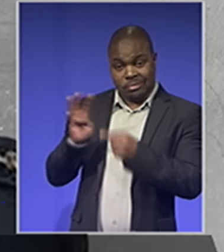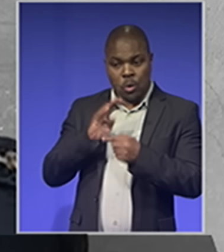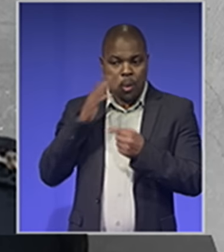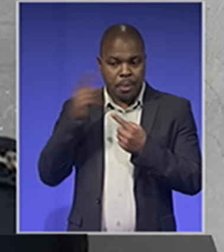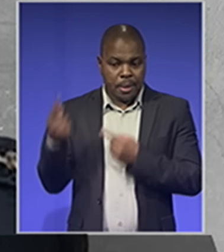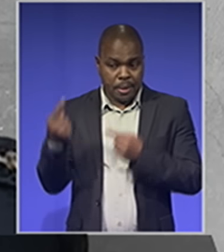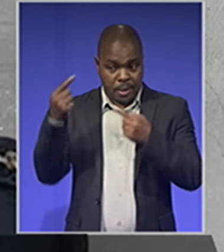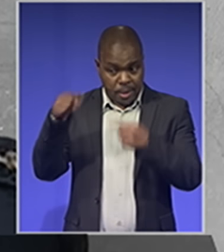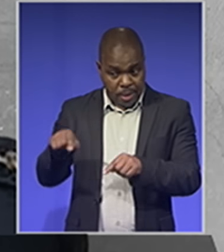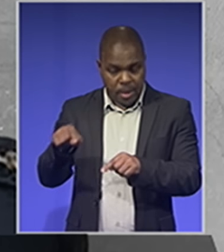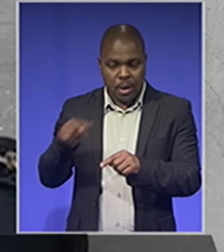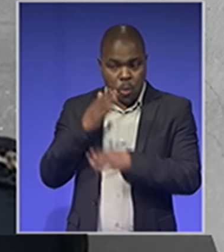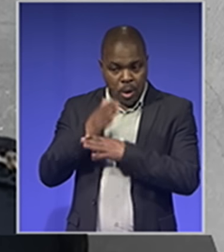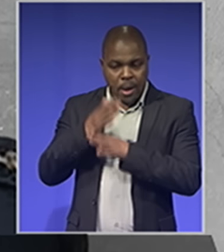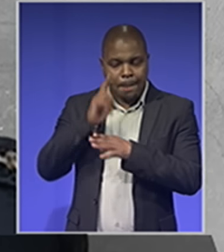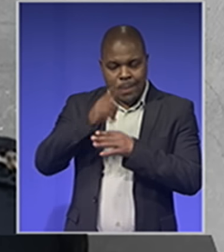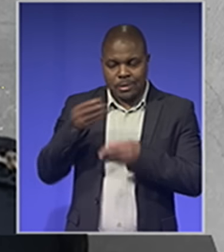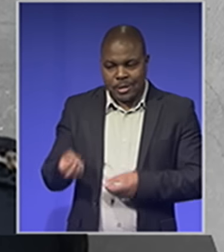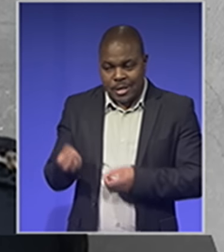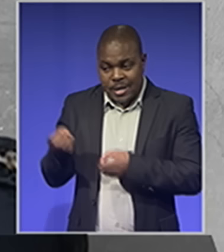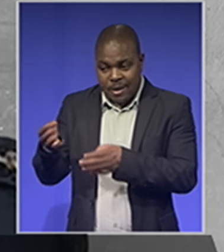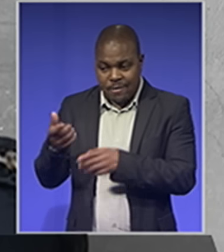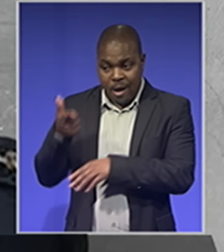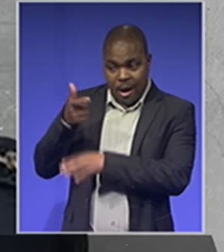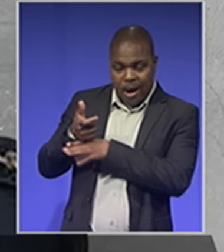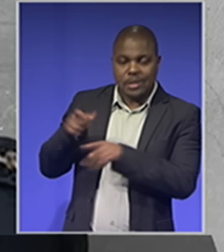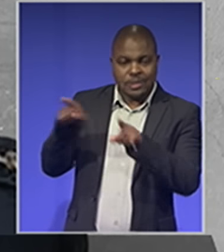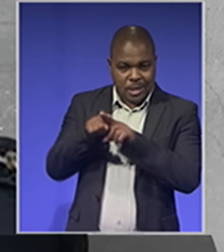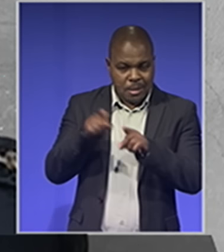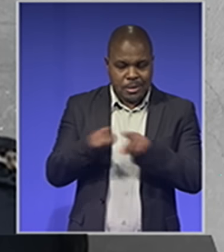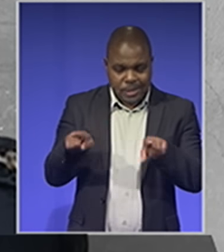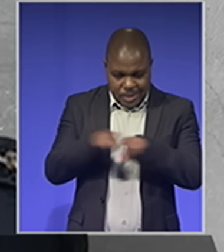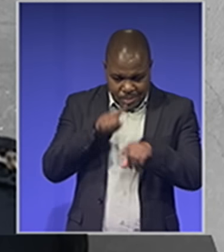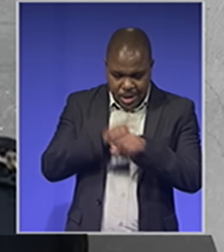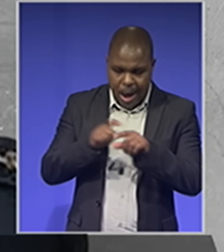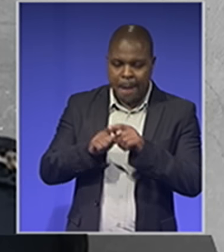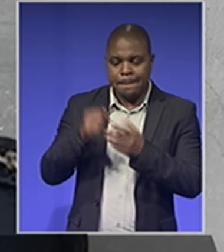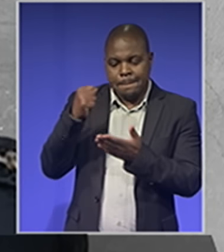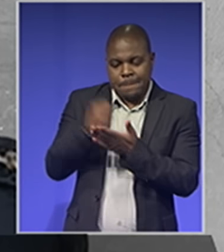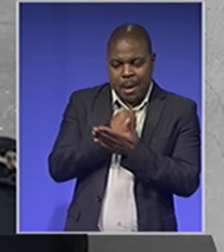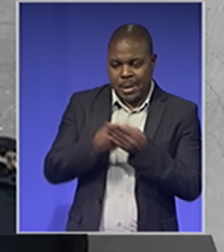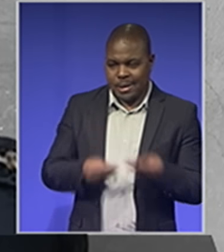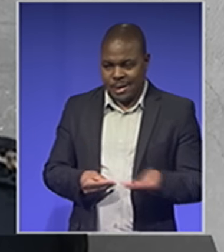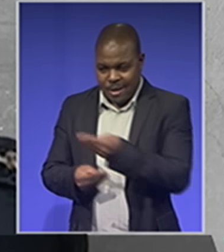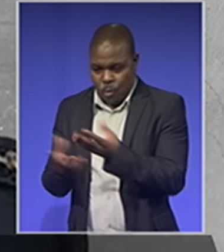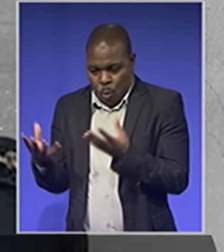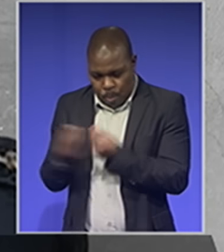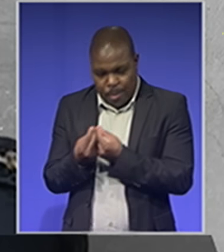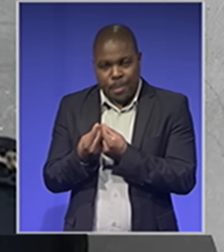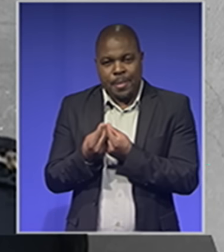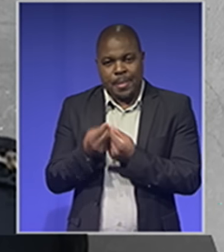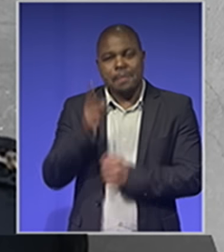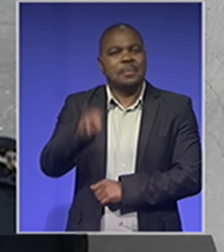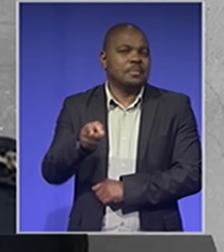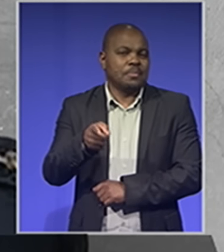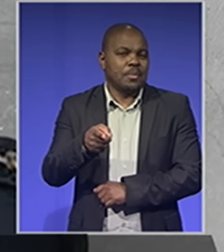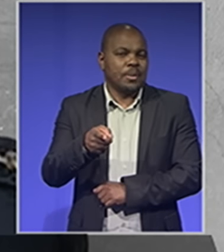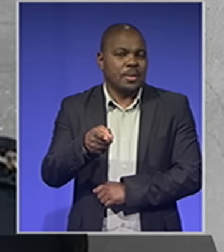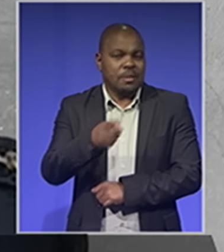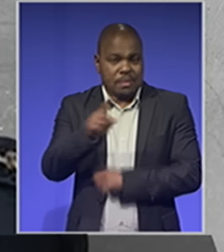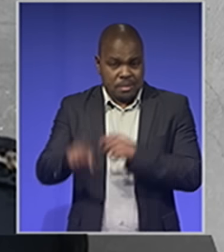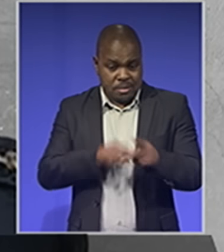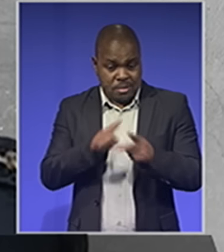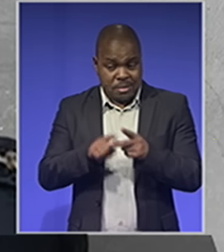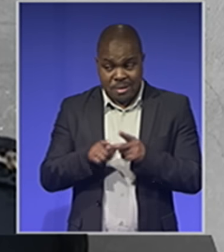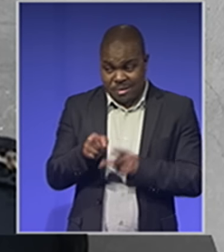with firearms, that the person responsible must issue them a permit for carrying the firearms. But also, that